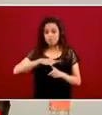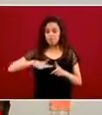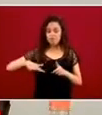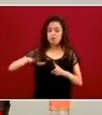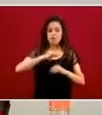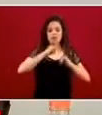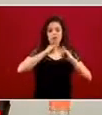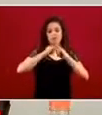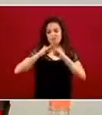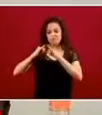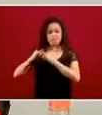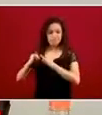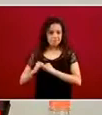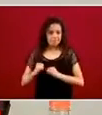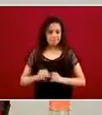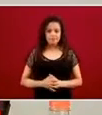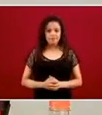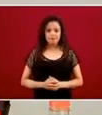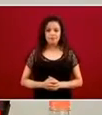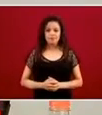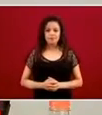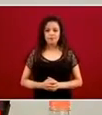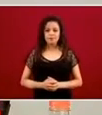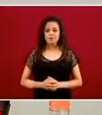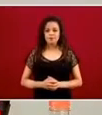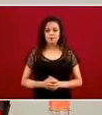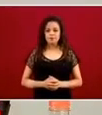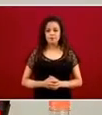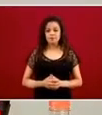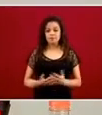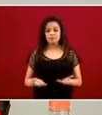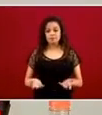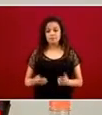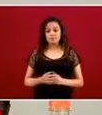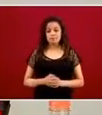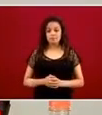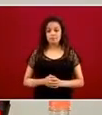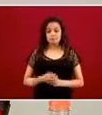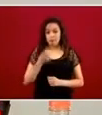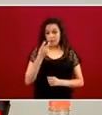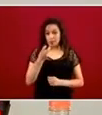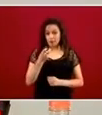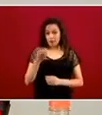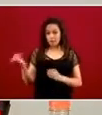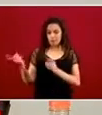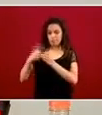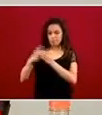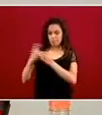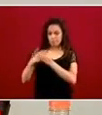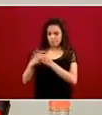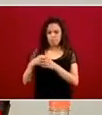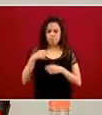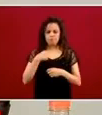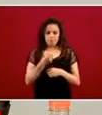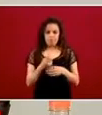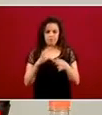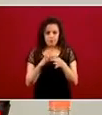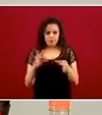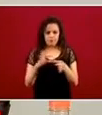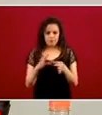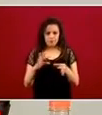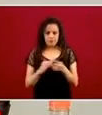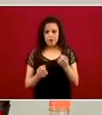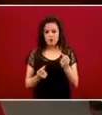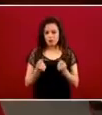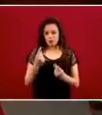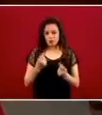that expresses that this is a situation that concerns us all institutions. But